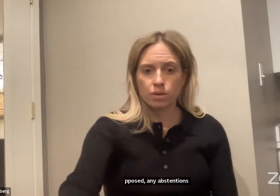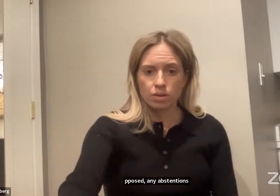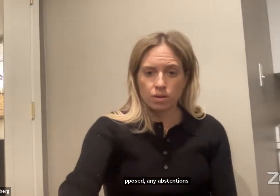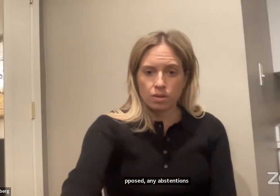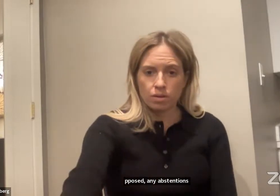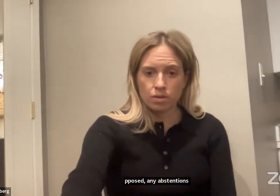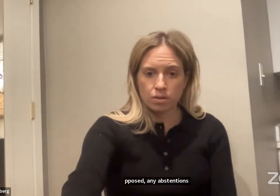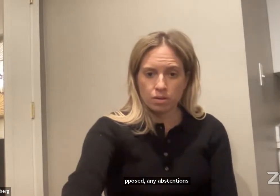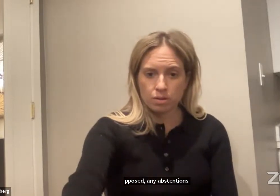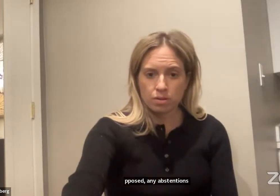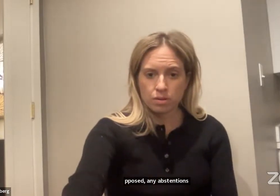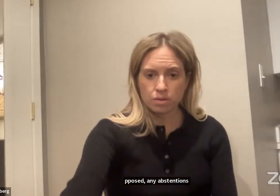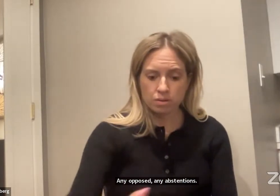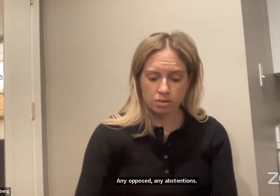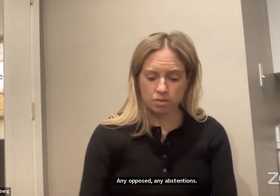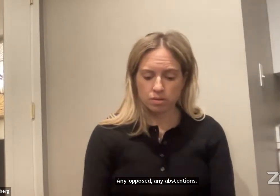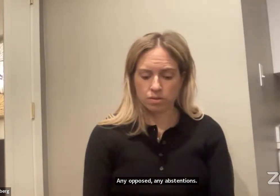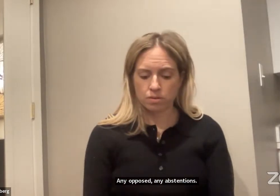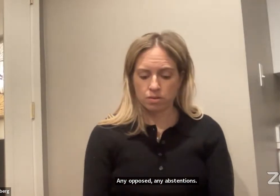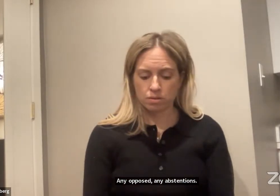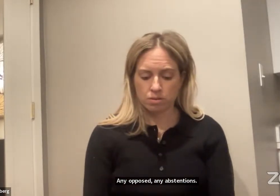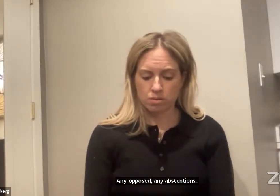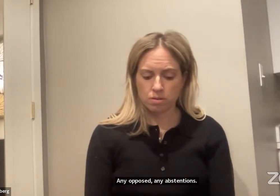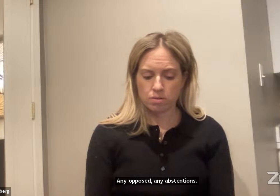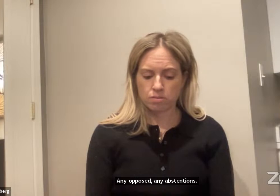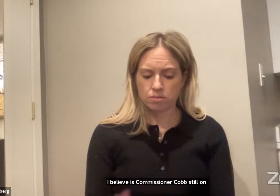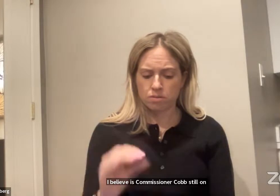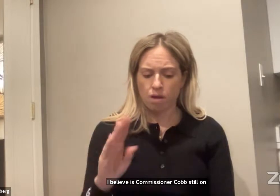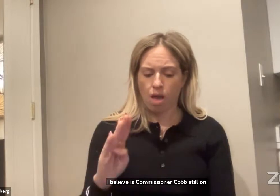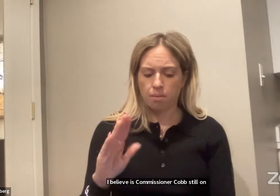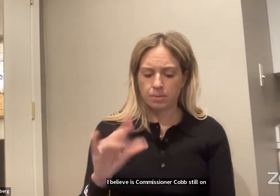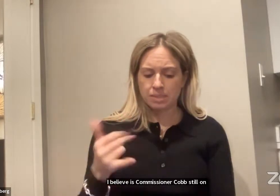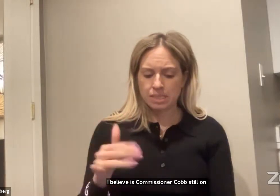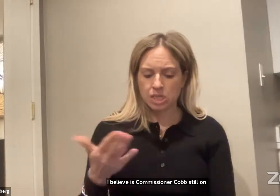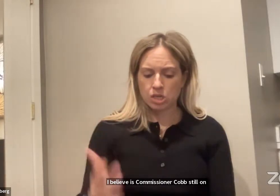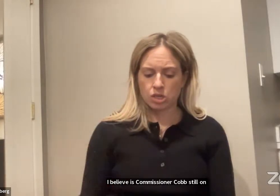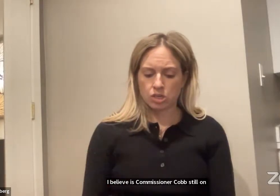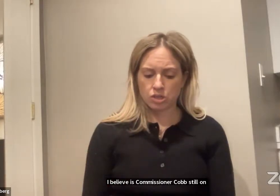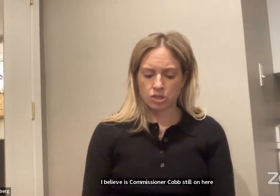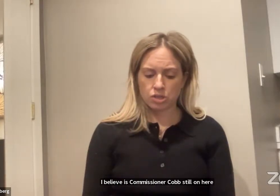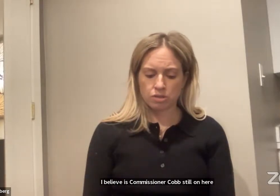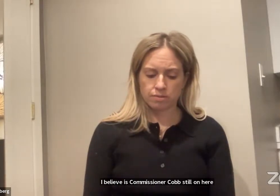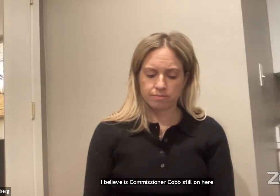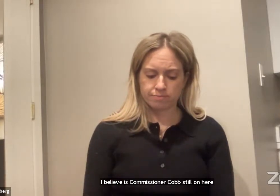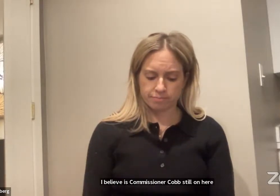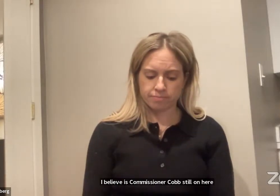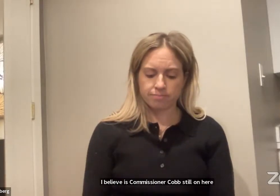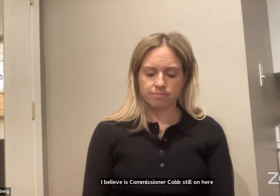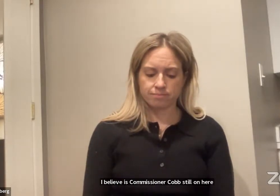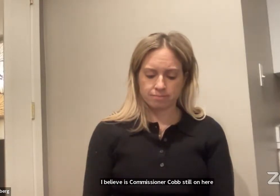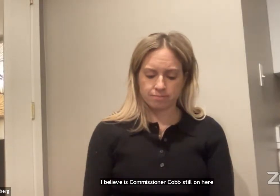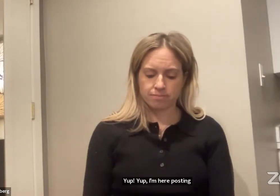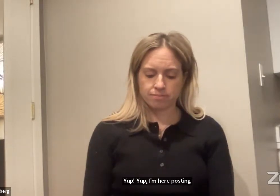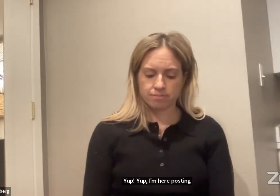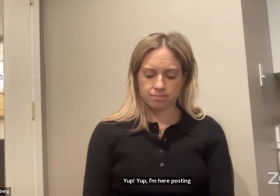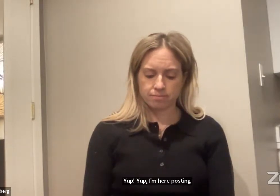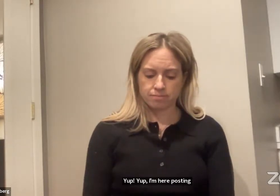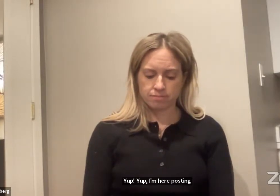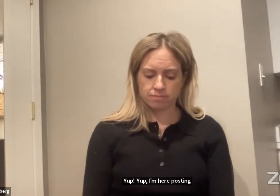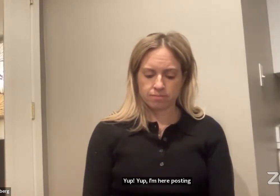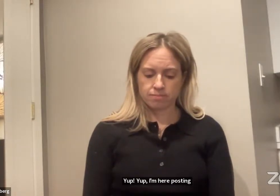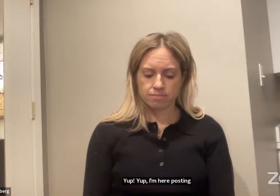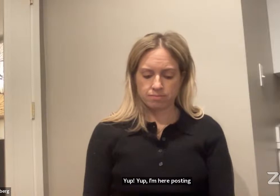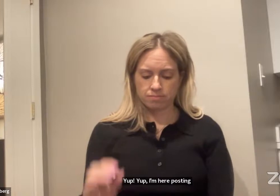I believe, is Commissioner Cobb still on here? Yep, I'm here. Abstain. Abstained by Commissioner Cobb. Okay, the